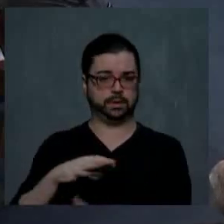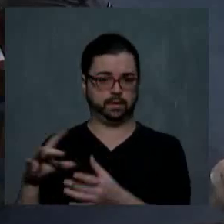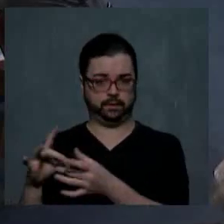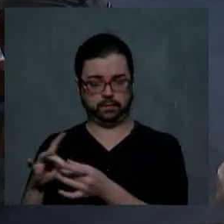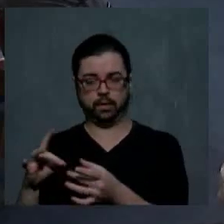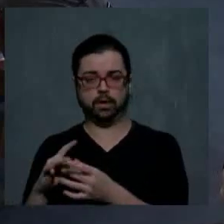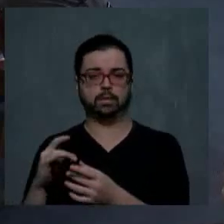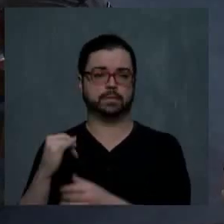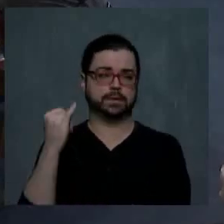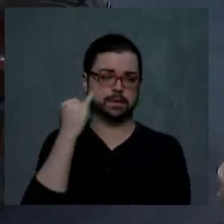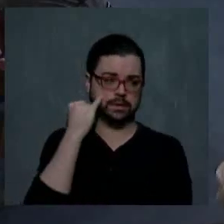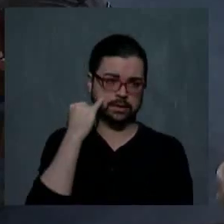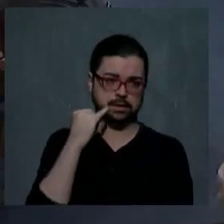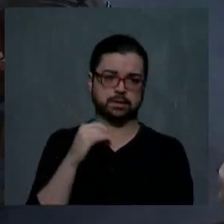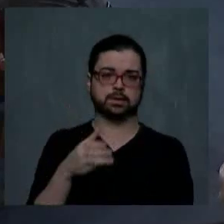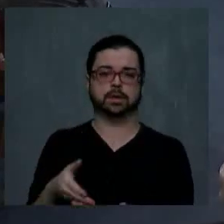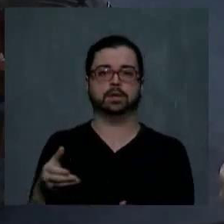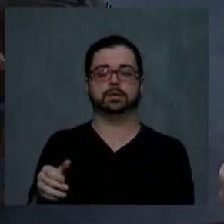item